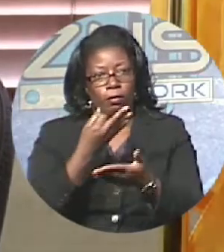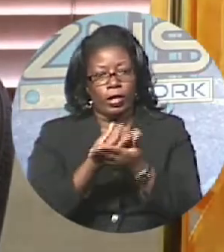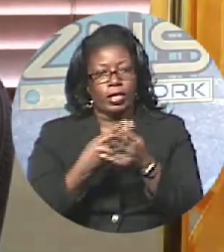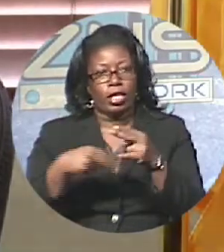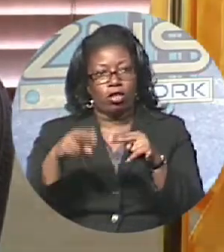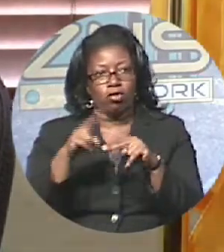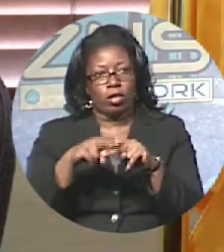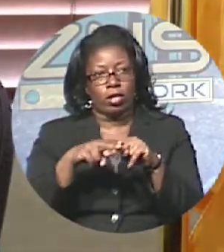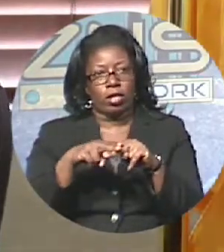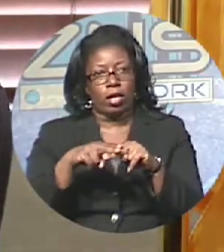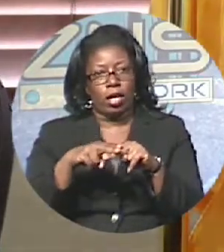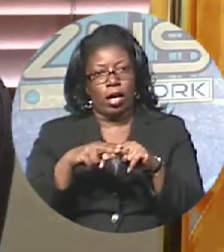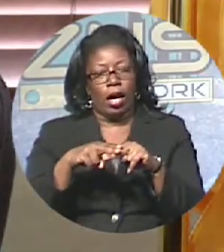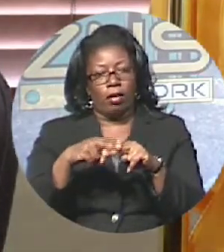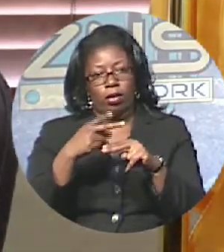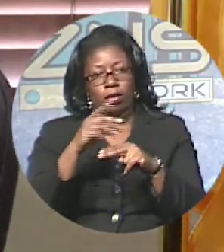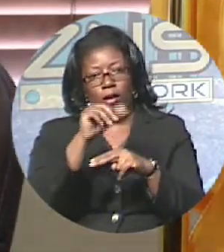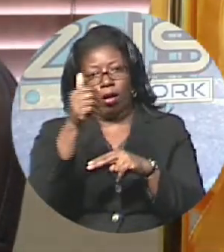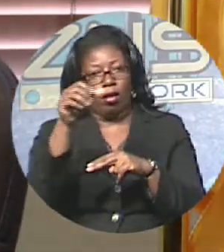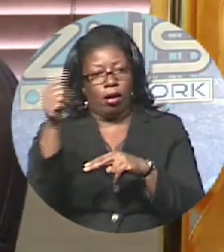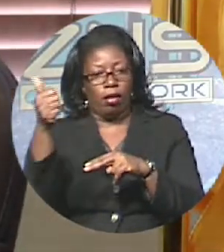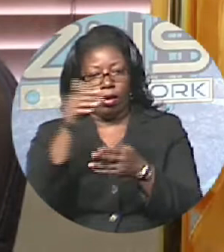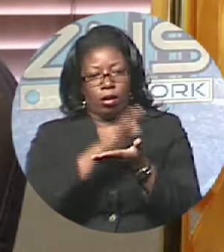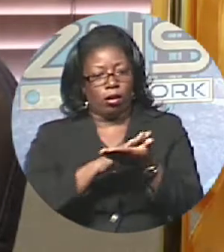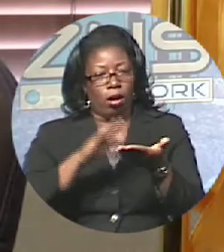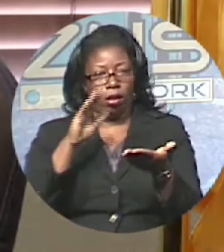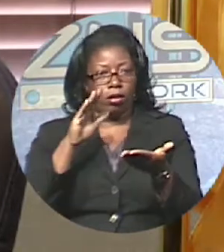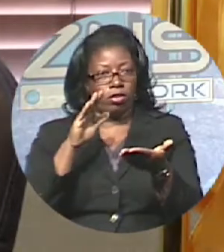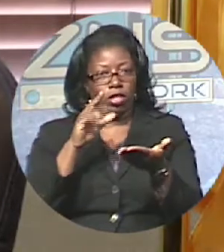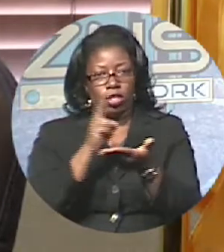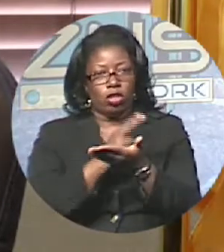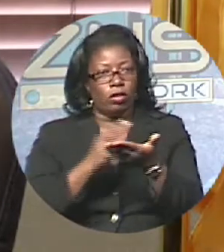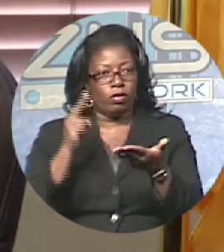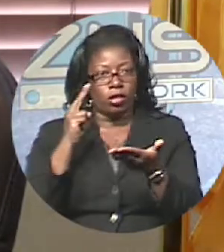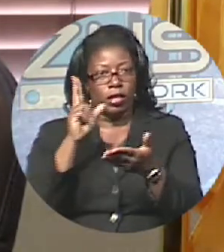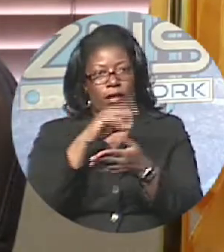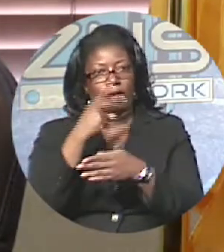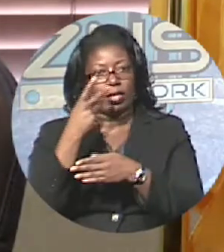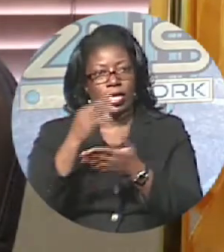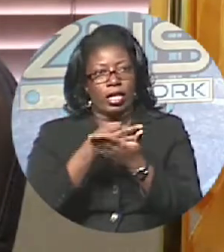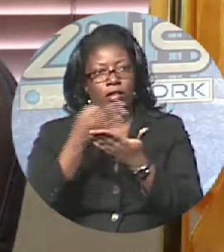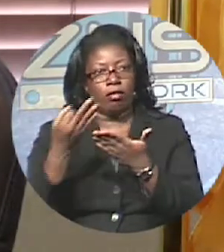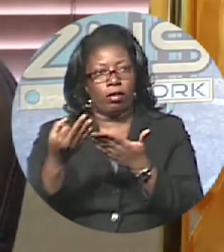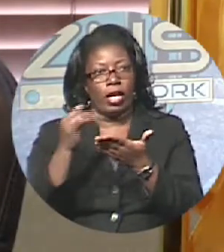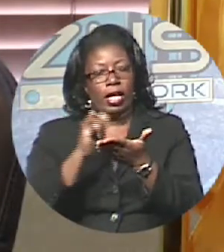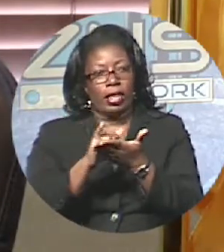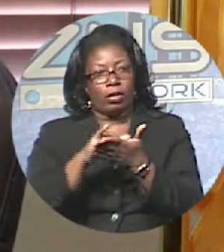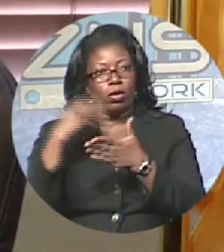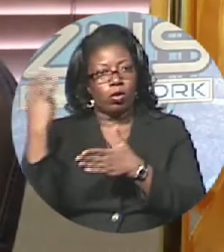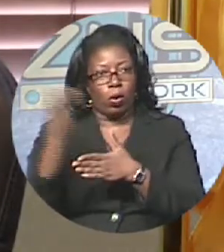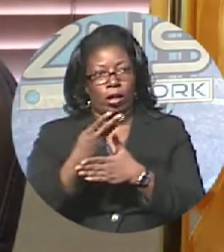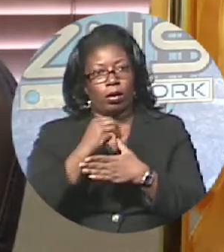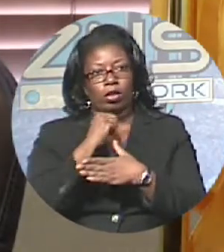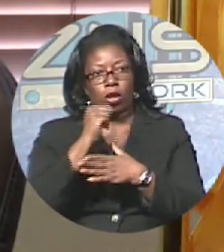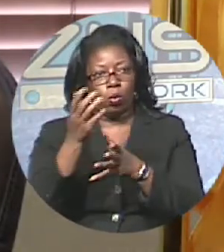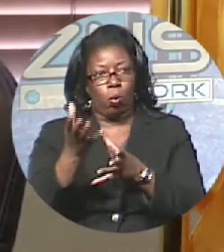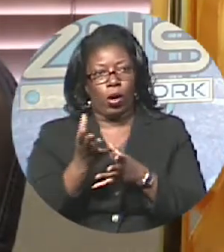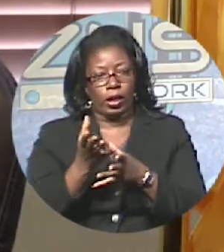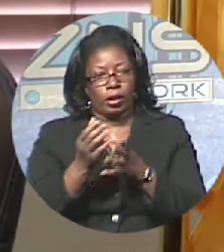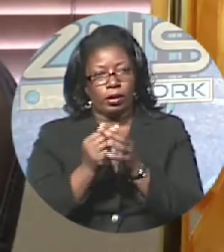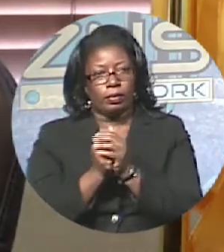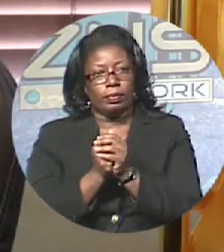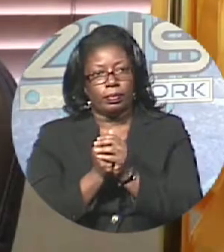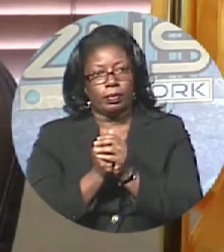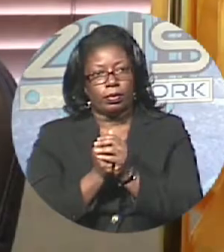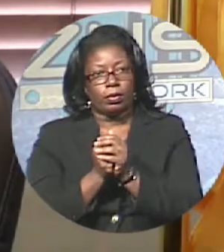been on college and university campuses for over 30 years, and I've never seen a fee increase that was welcome or wanted. We